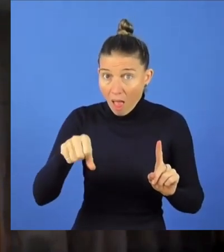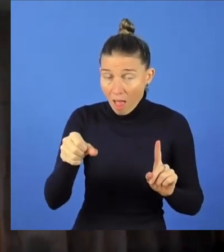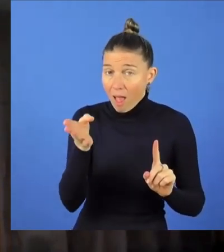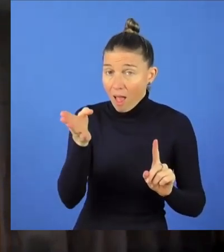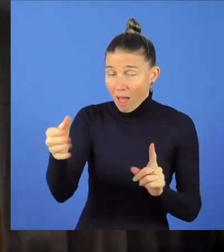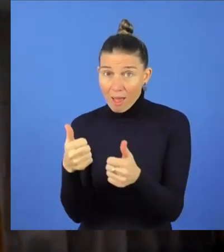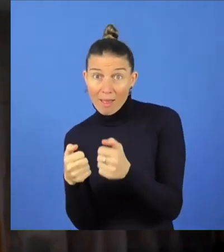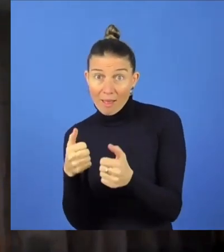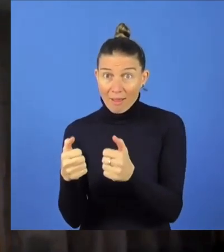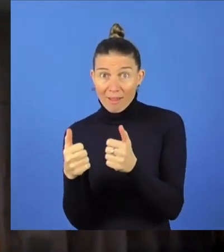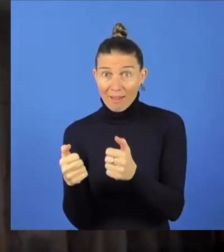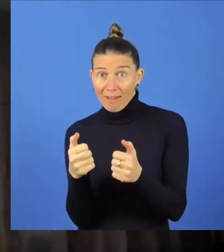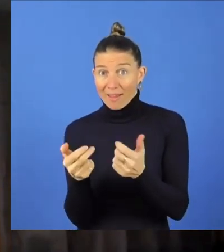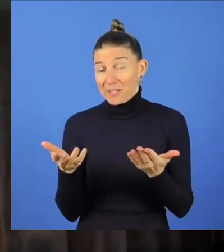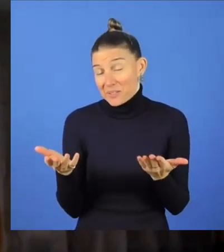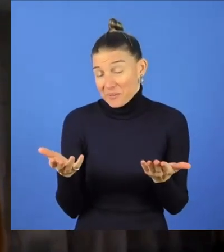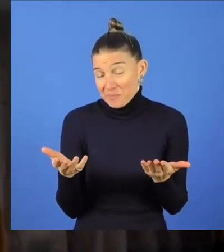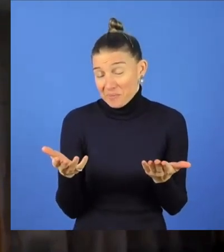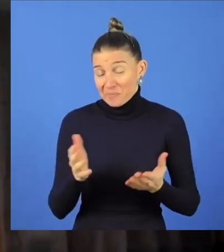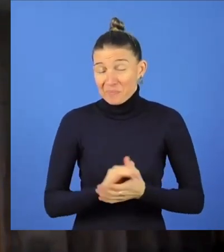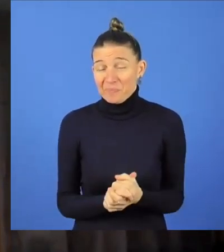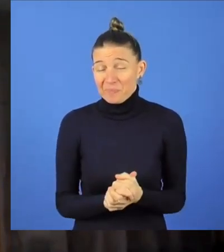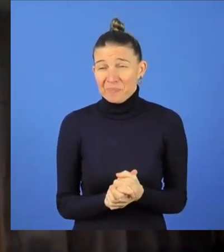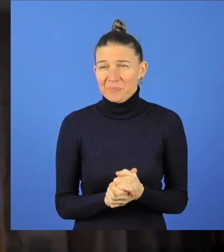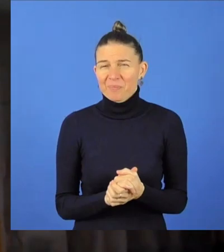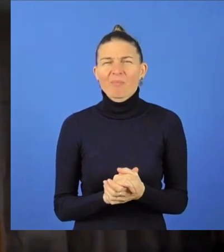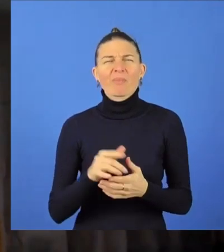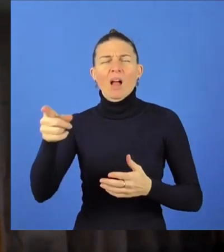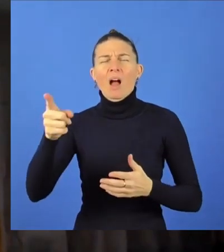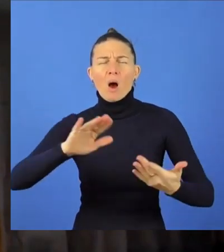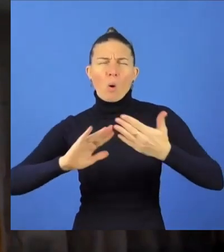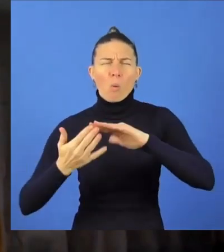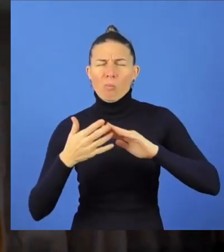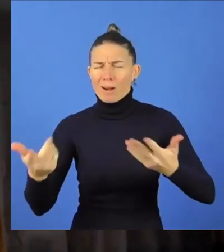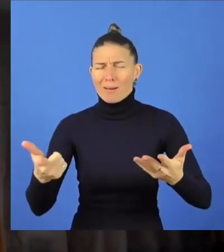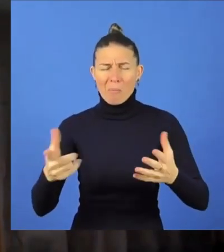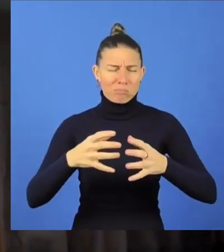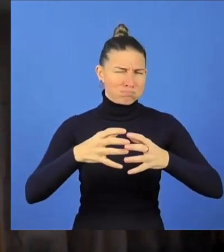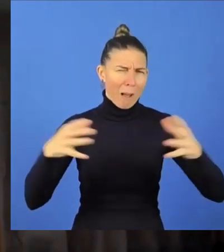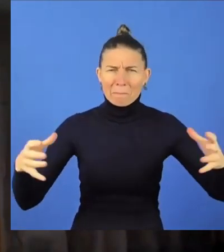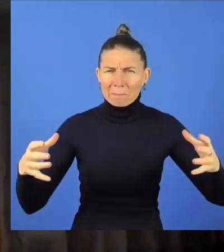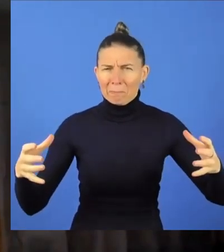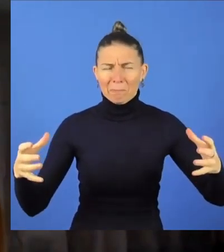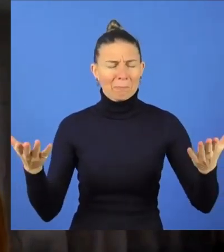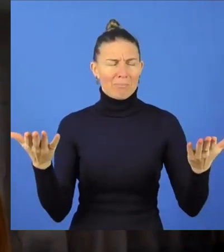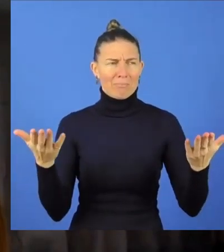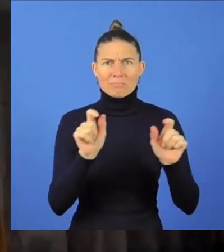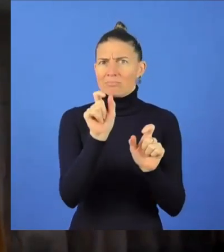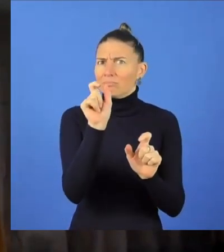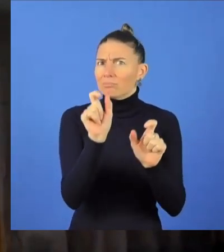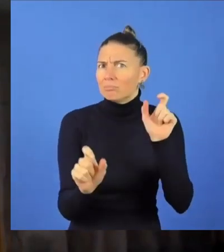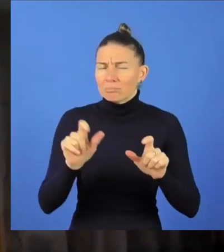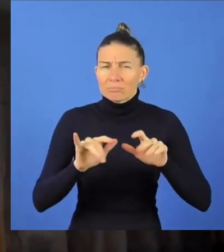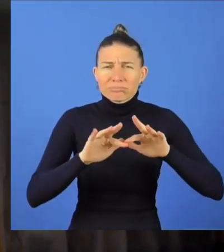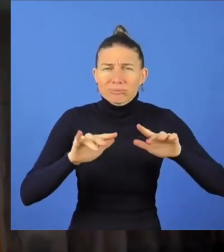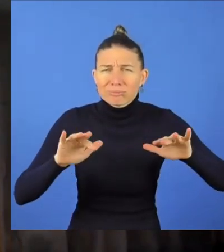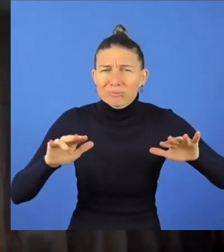a huge community. It's a very diverse community. And it's just a lot of, actually almost a lot of love